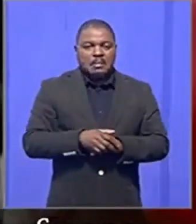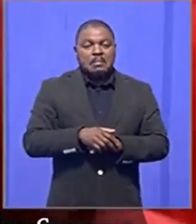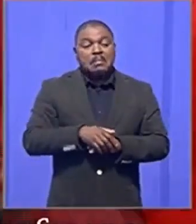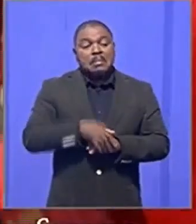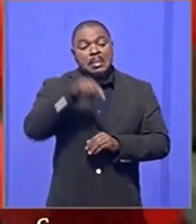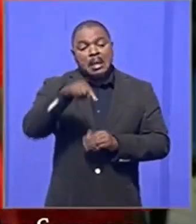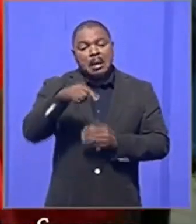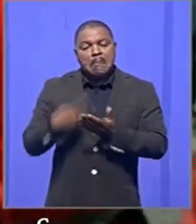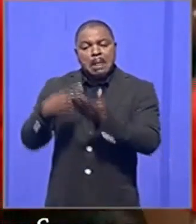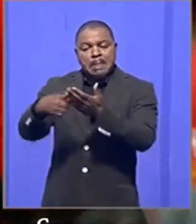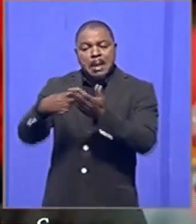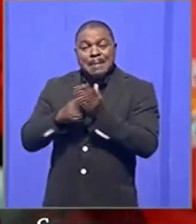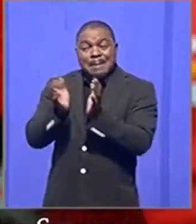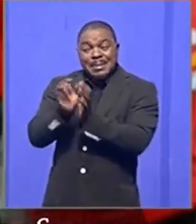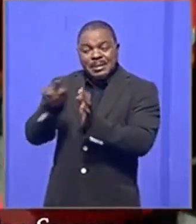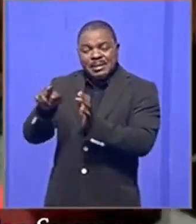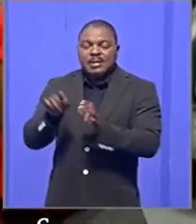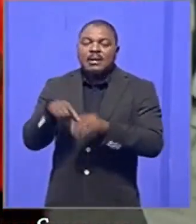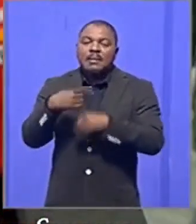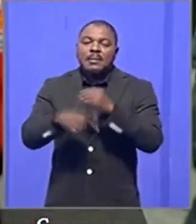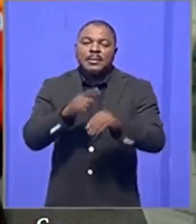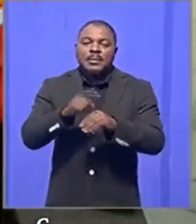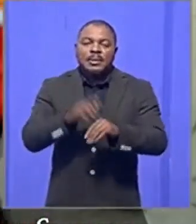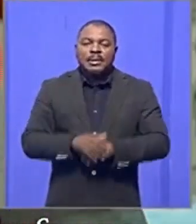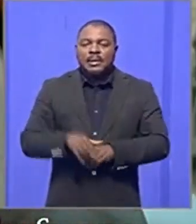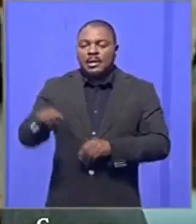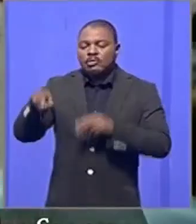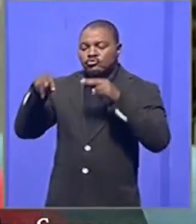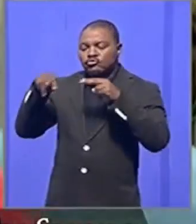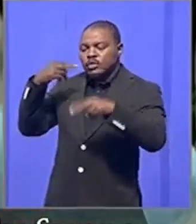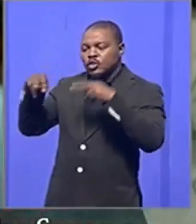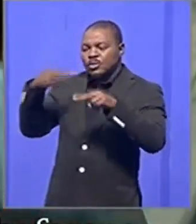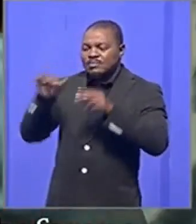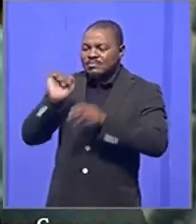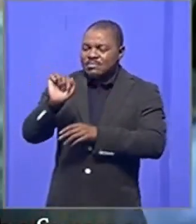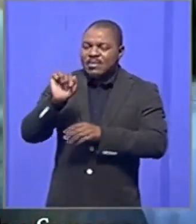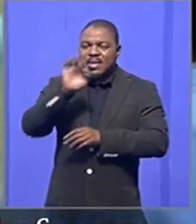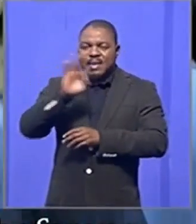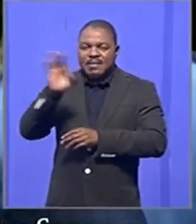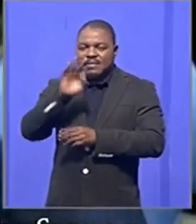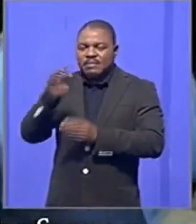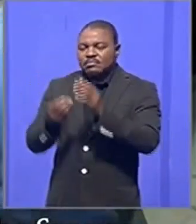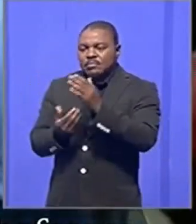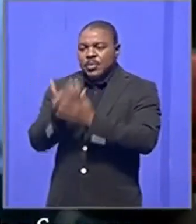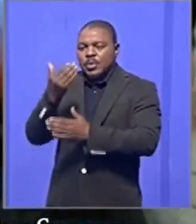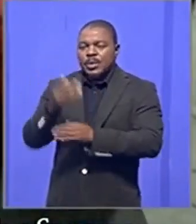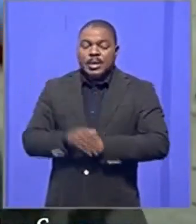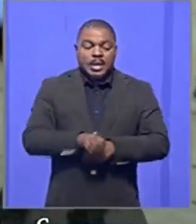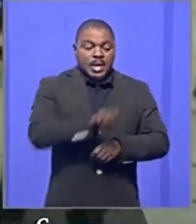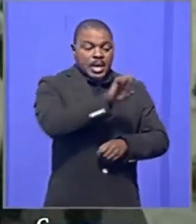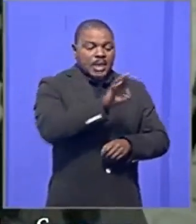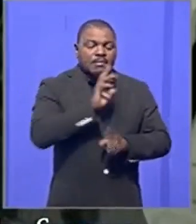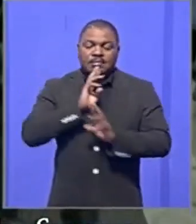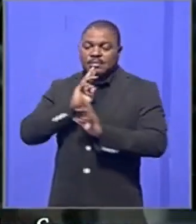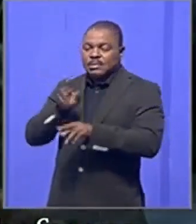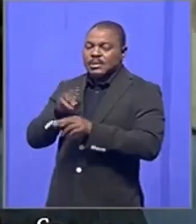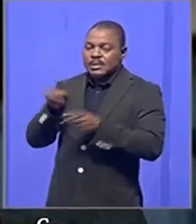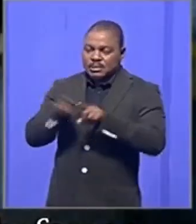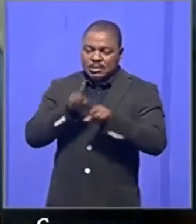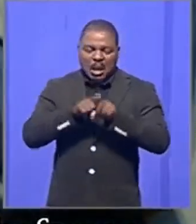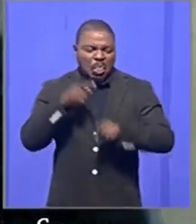yeo go balwa le ya go msafatša restaurant ye go thweng ke ya EFF. Ge e ikarabela, EFF e boetše ya sola